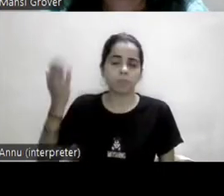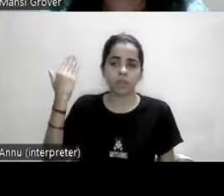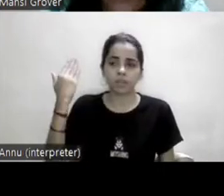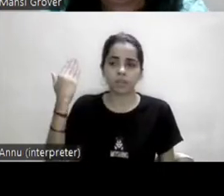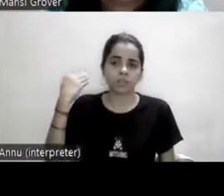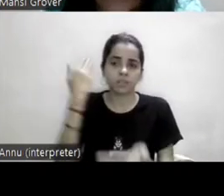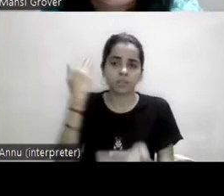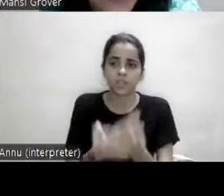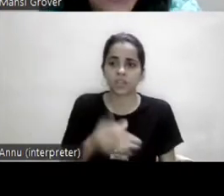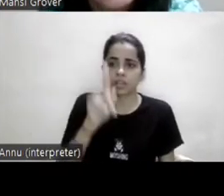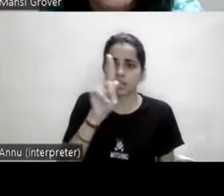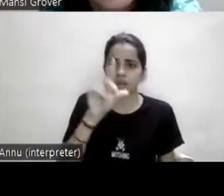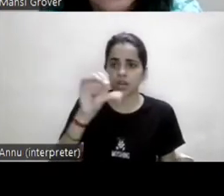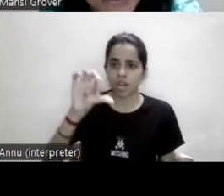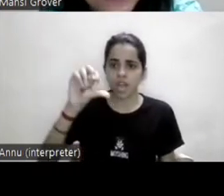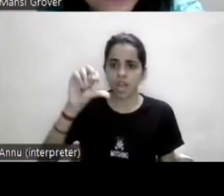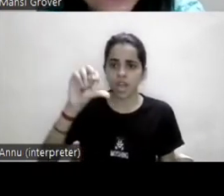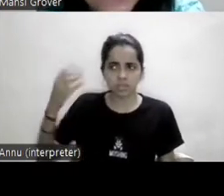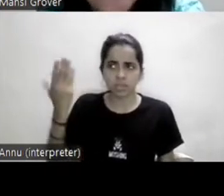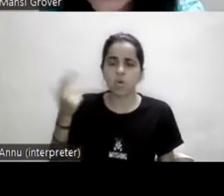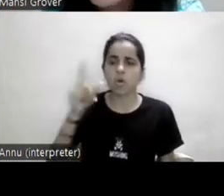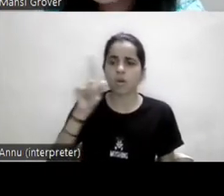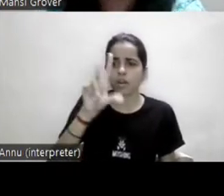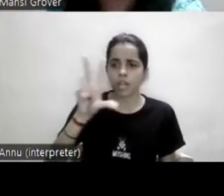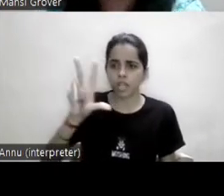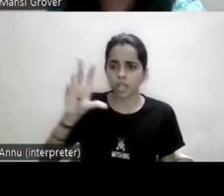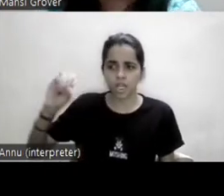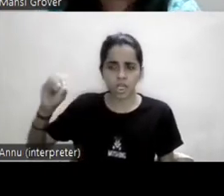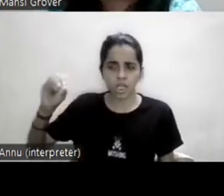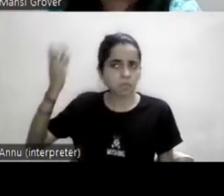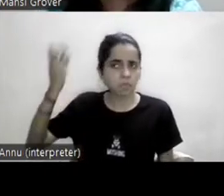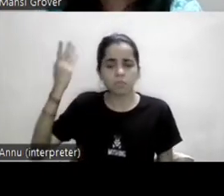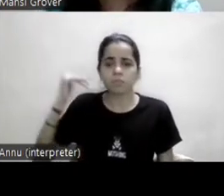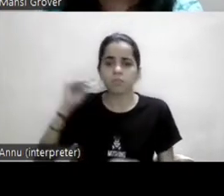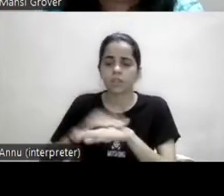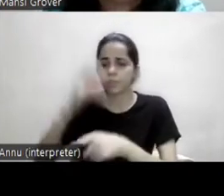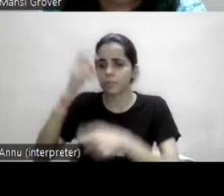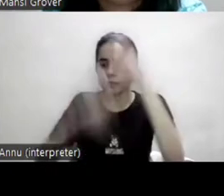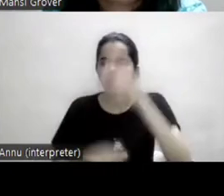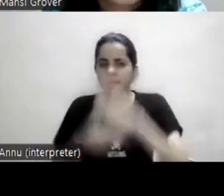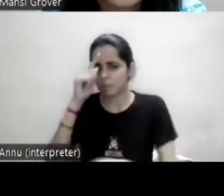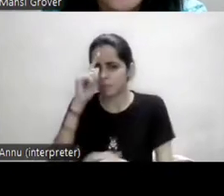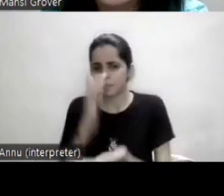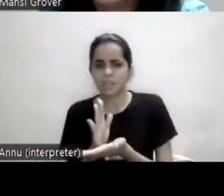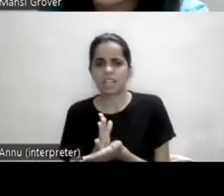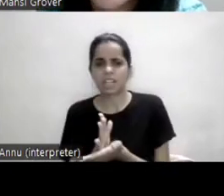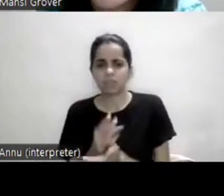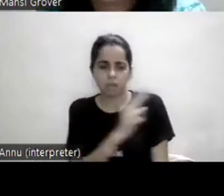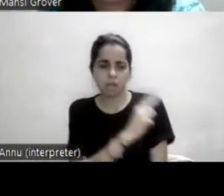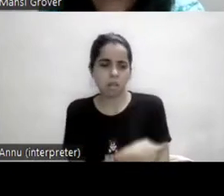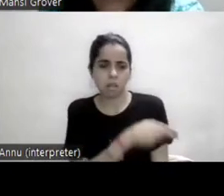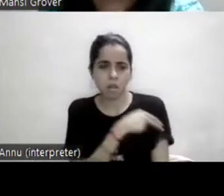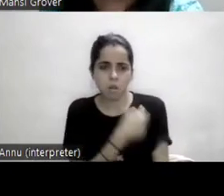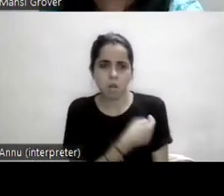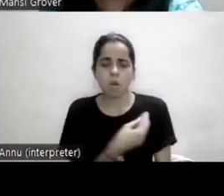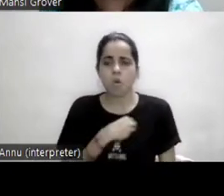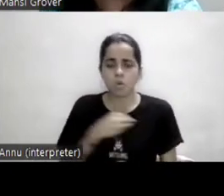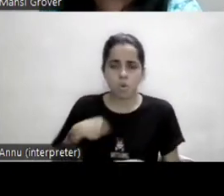the 1980s and 90s. So this is a very, very, say, new kind